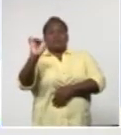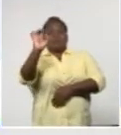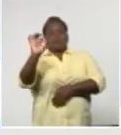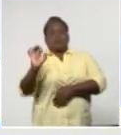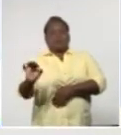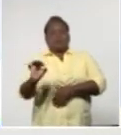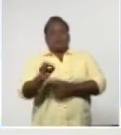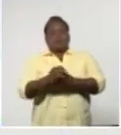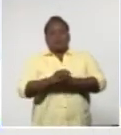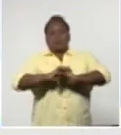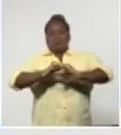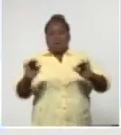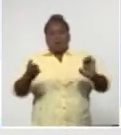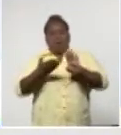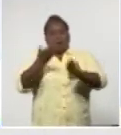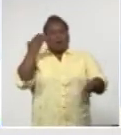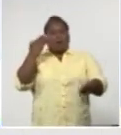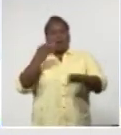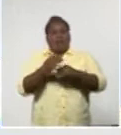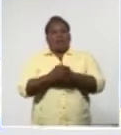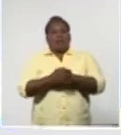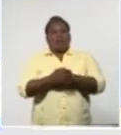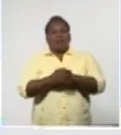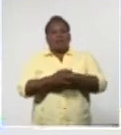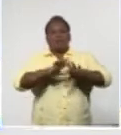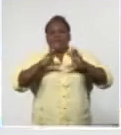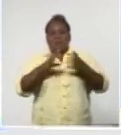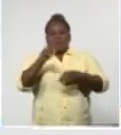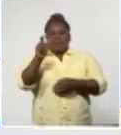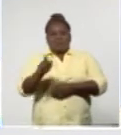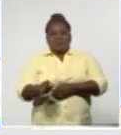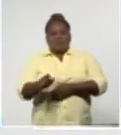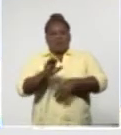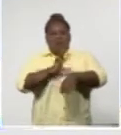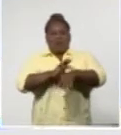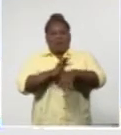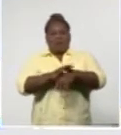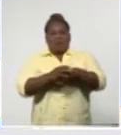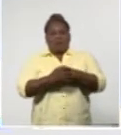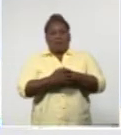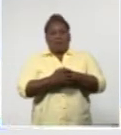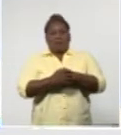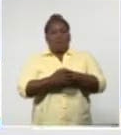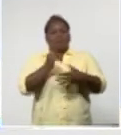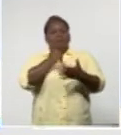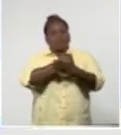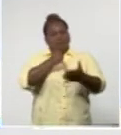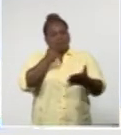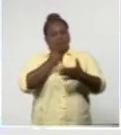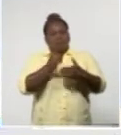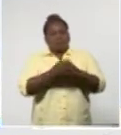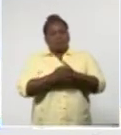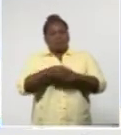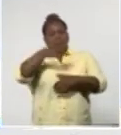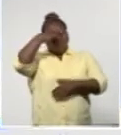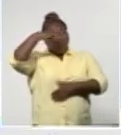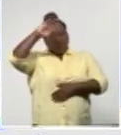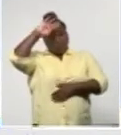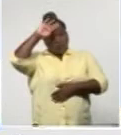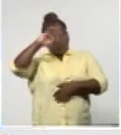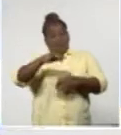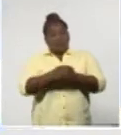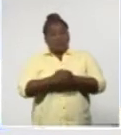2,123 patients who have recovered. That is 91.6% of all confirmed cases have recovered.